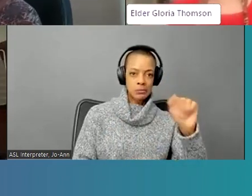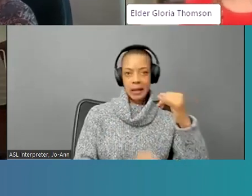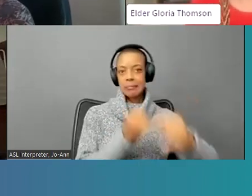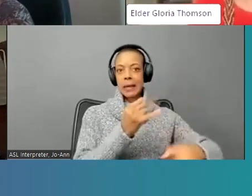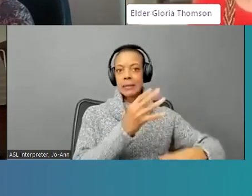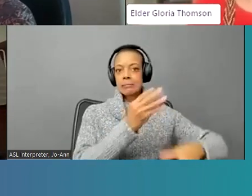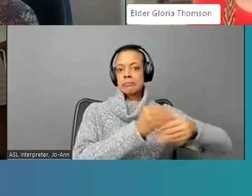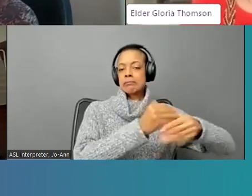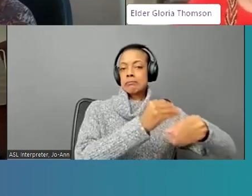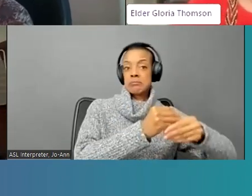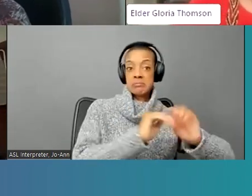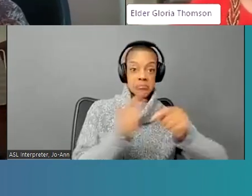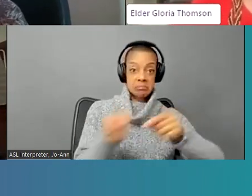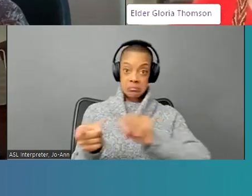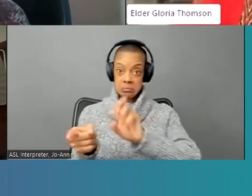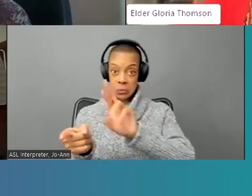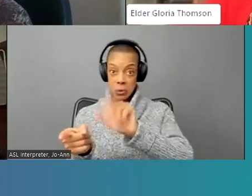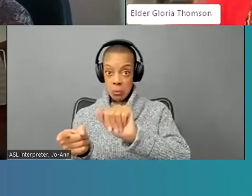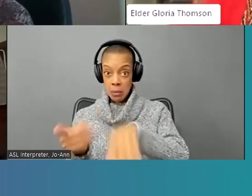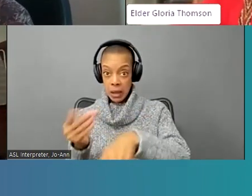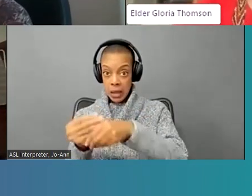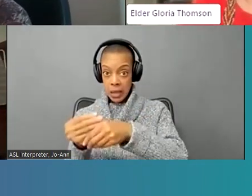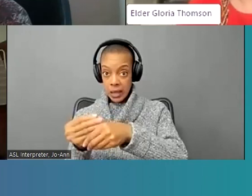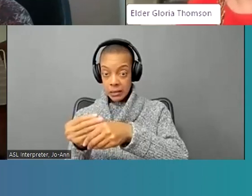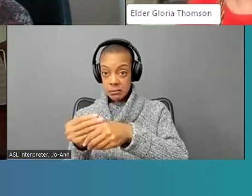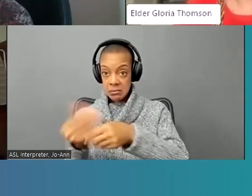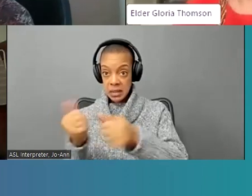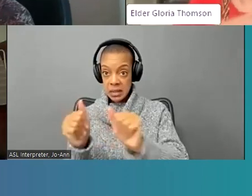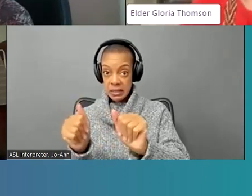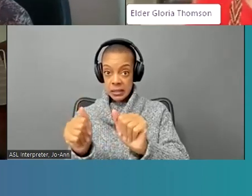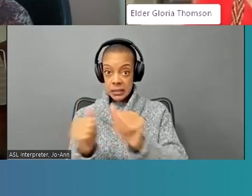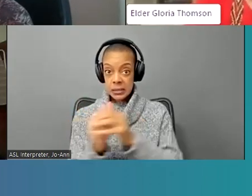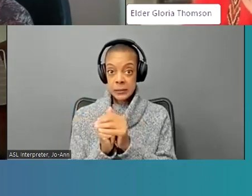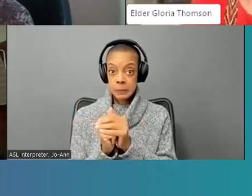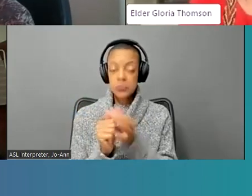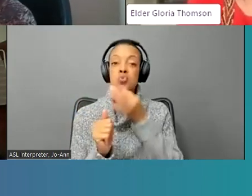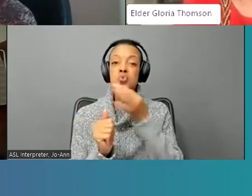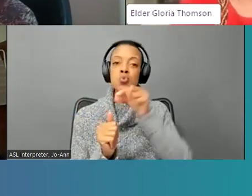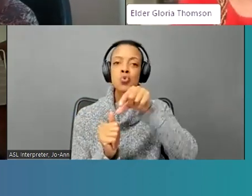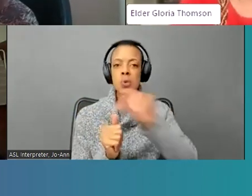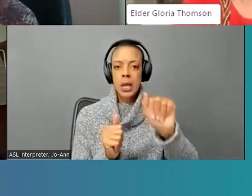share at this point, before we go to the question and answer phase from the audience.